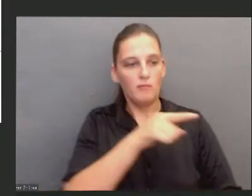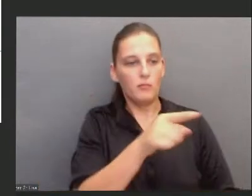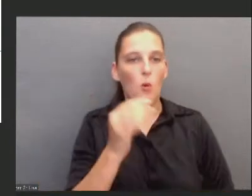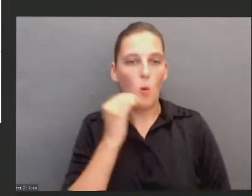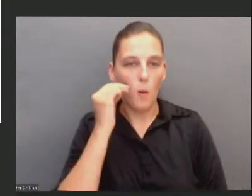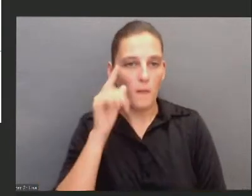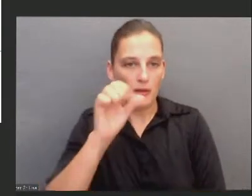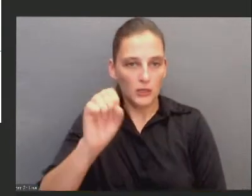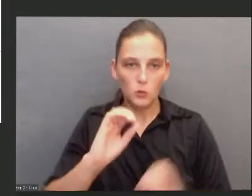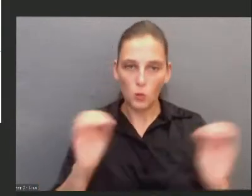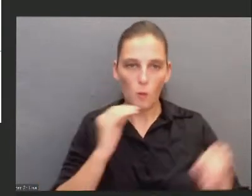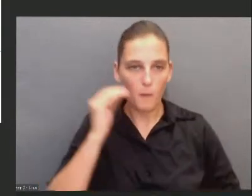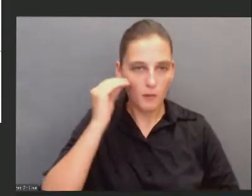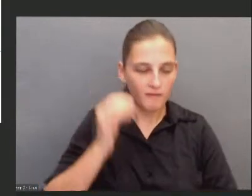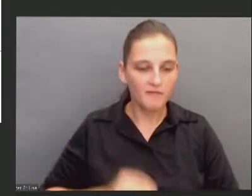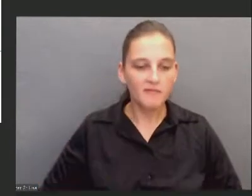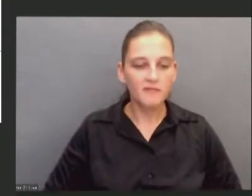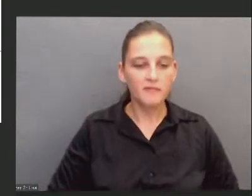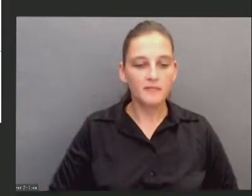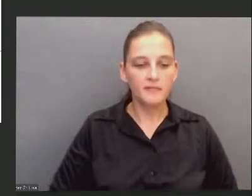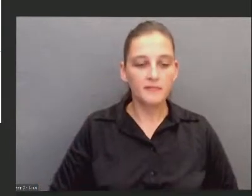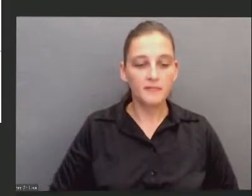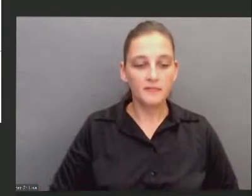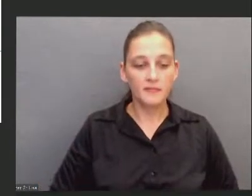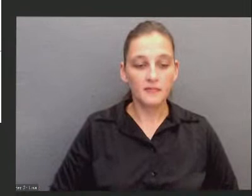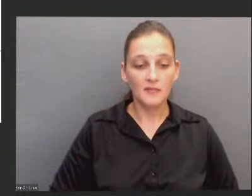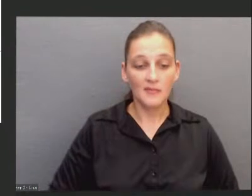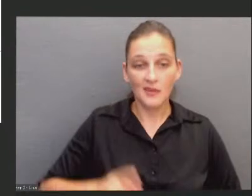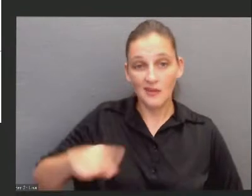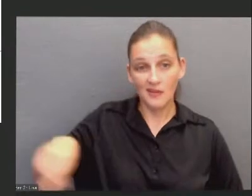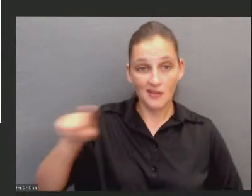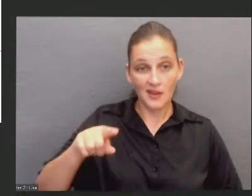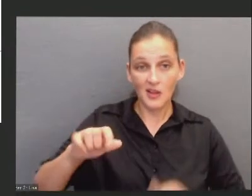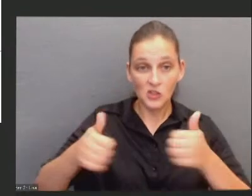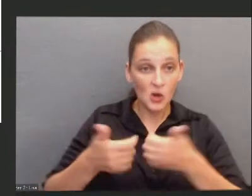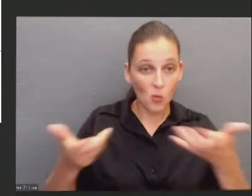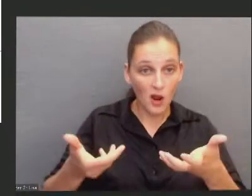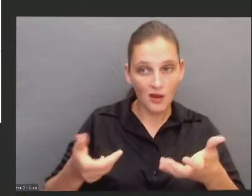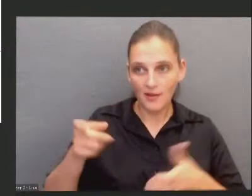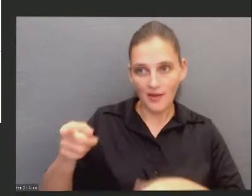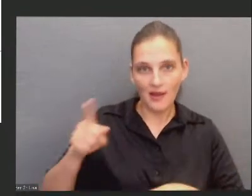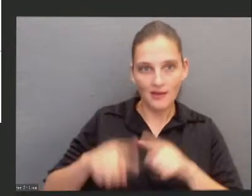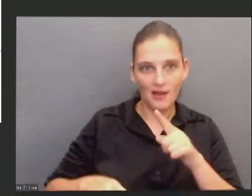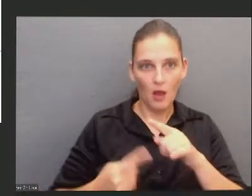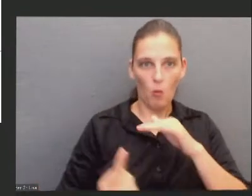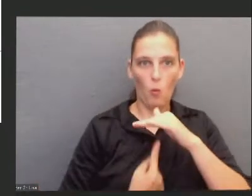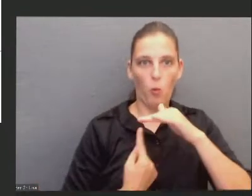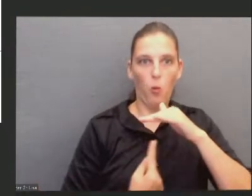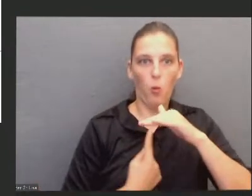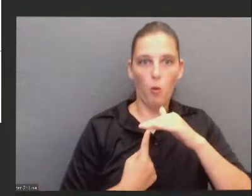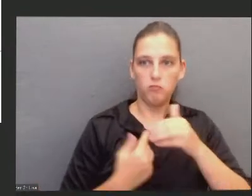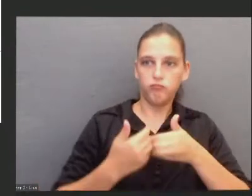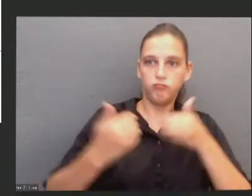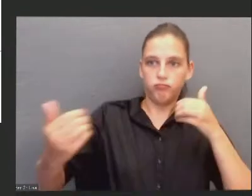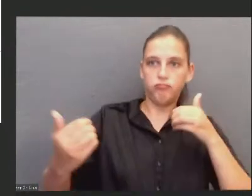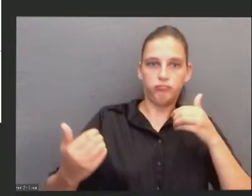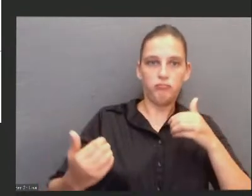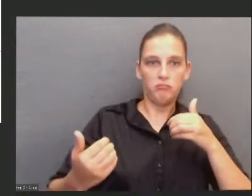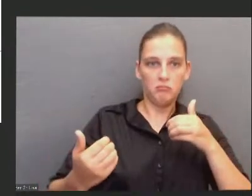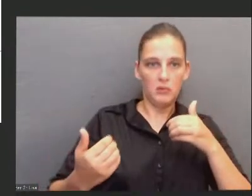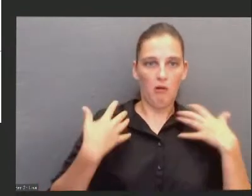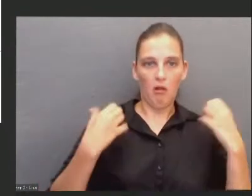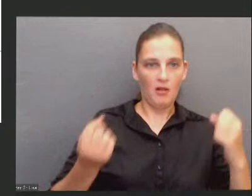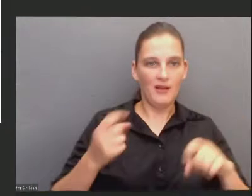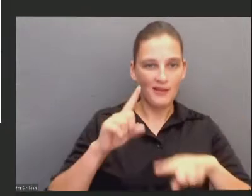Primary challenges are the inability to safely quarantine and recuperate. We must evaluate and expand